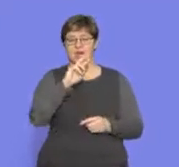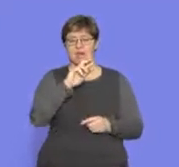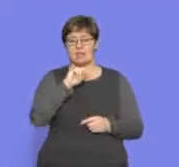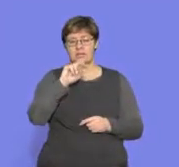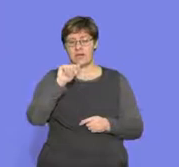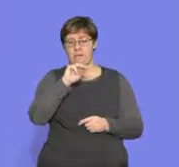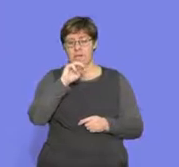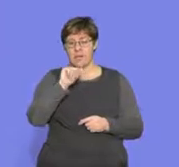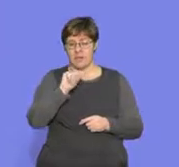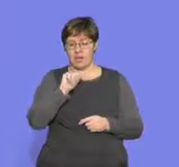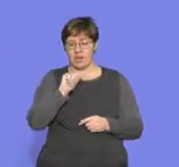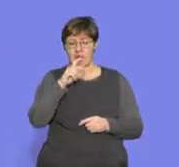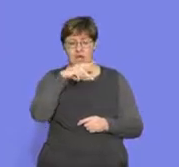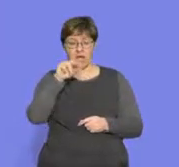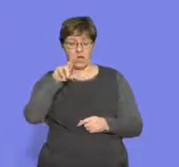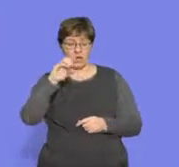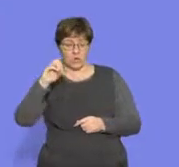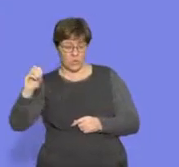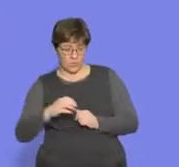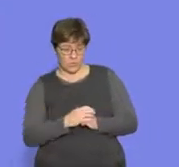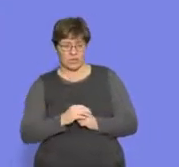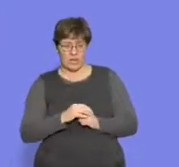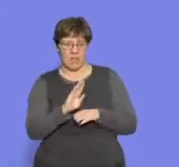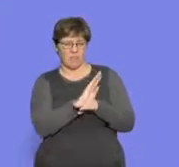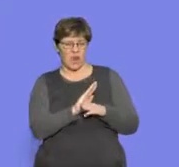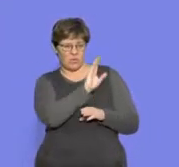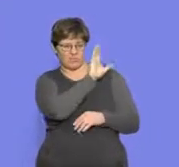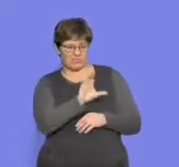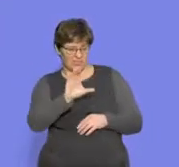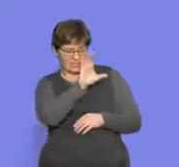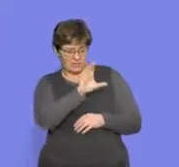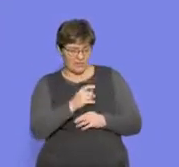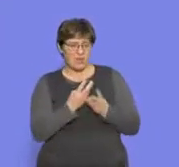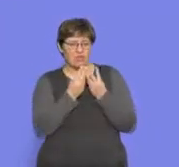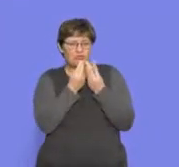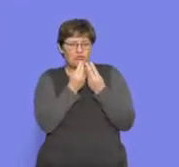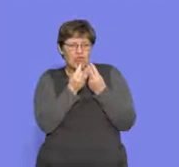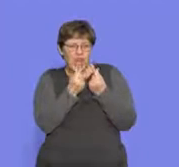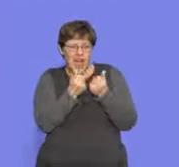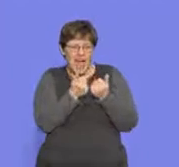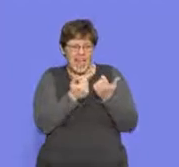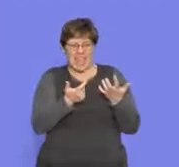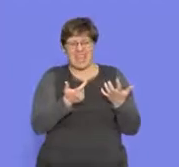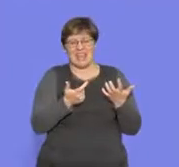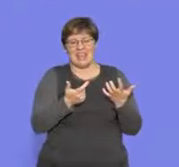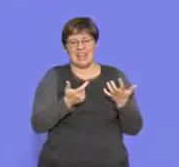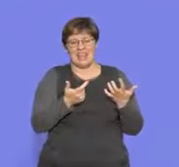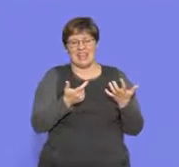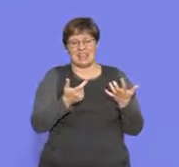Namakuru, which we see in this brown shade here, and these are characterized by the dry, arid conditions found in